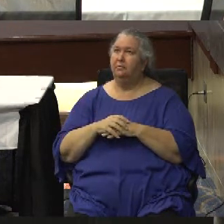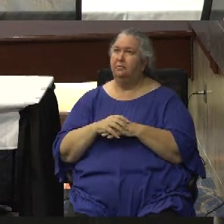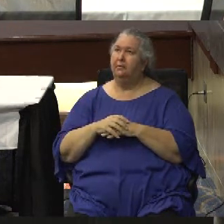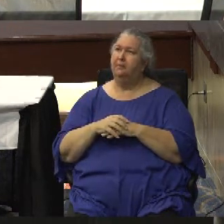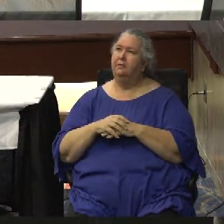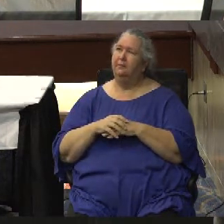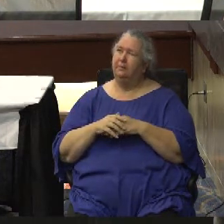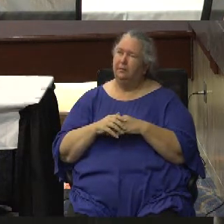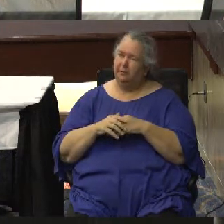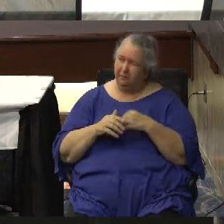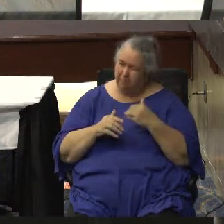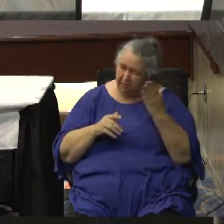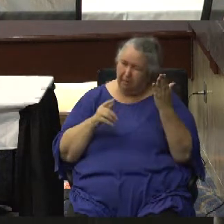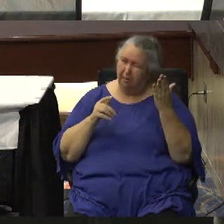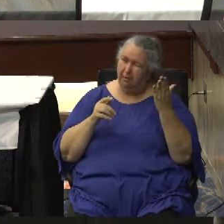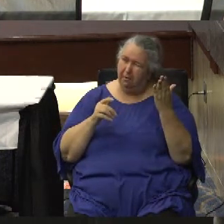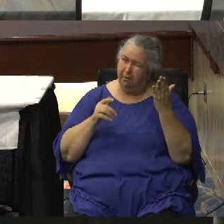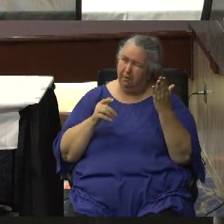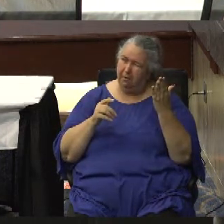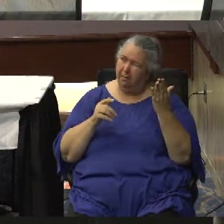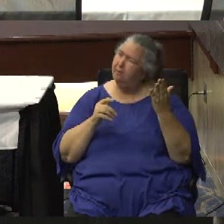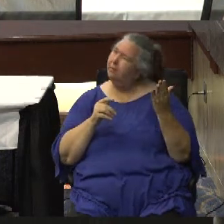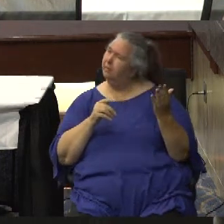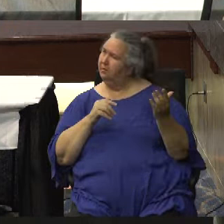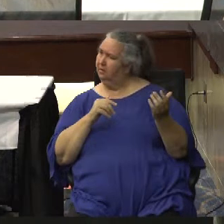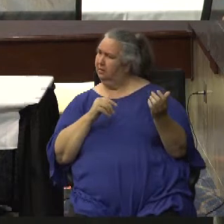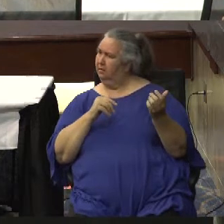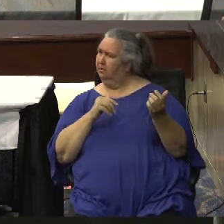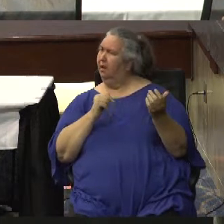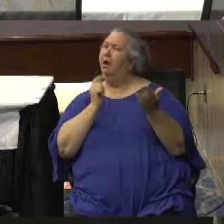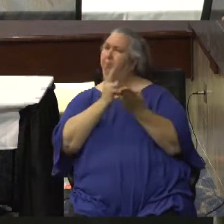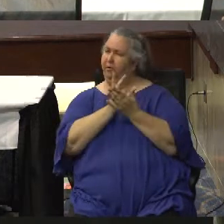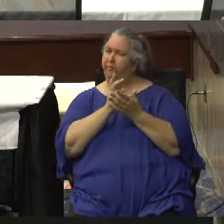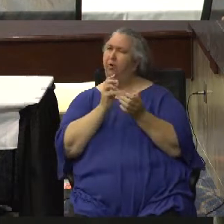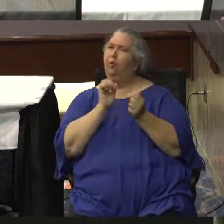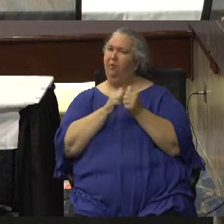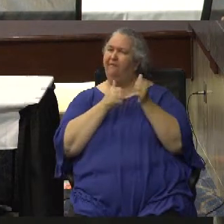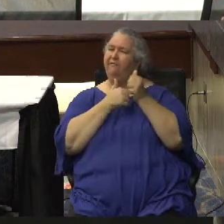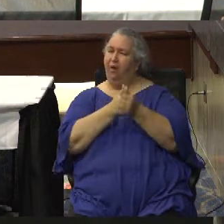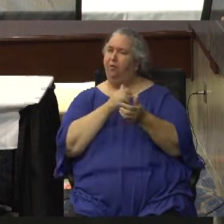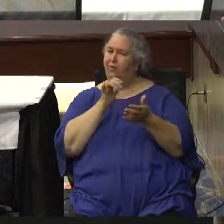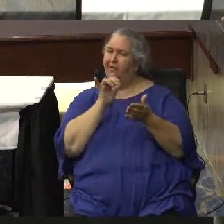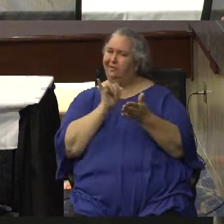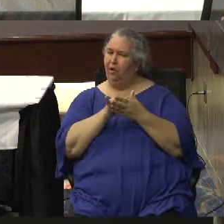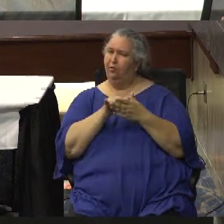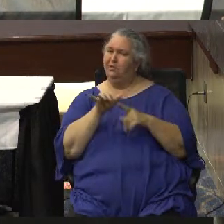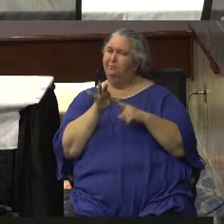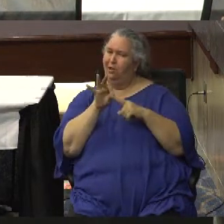I'll move for approval. Second. With the condition of the 1 year limitation.